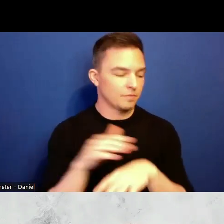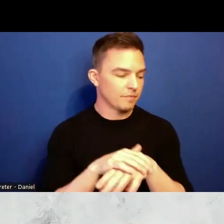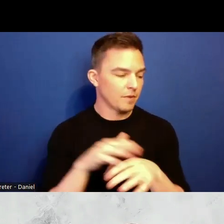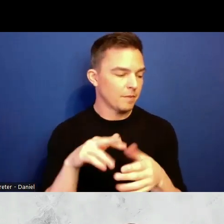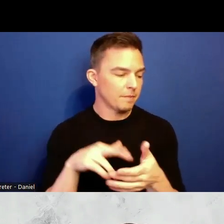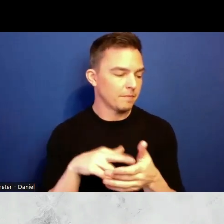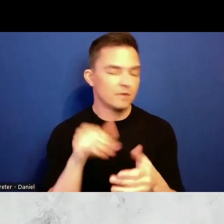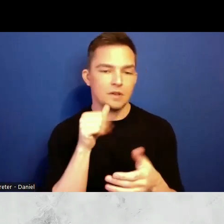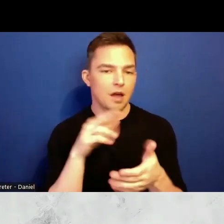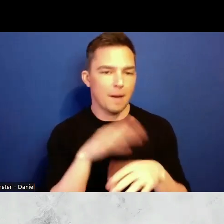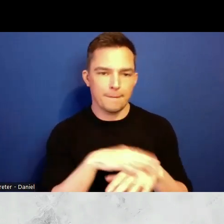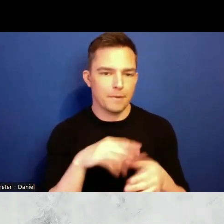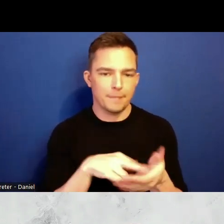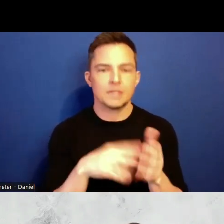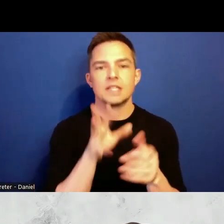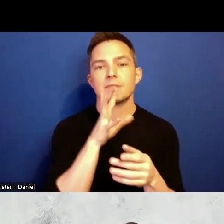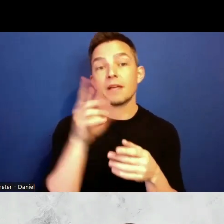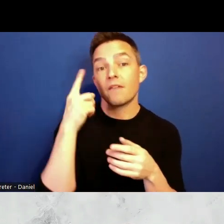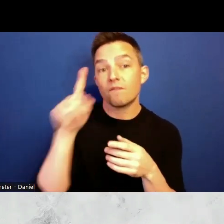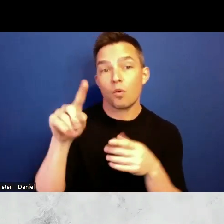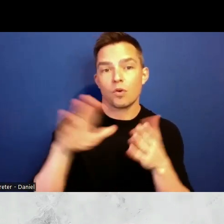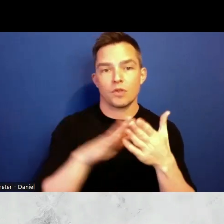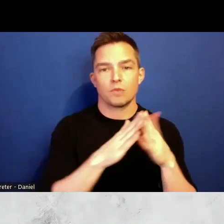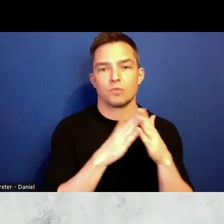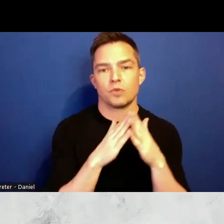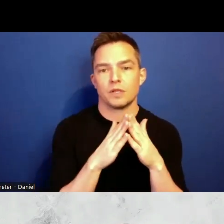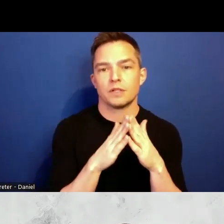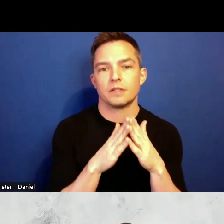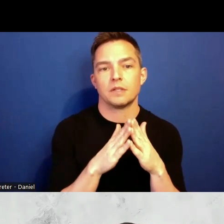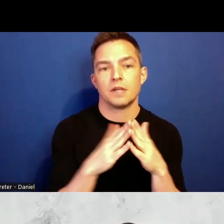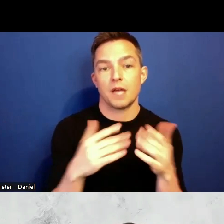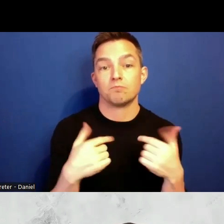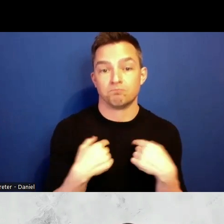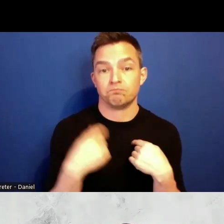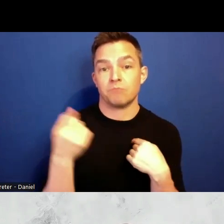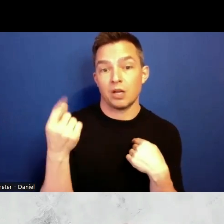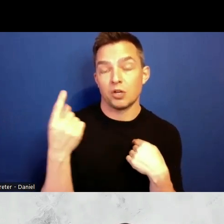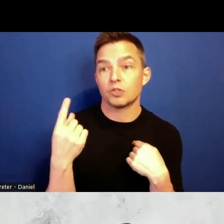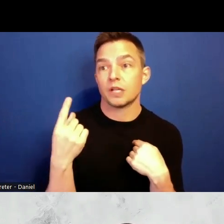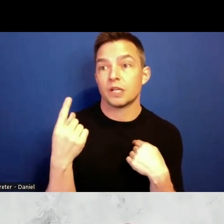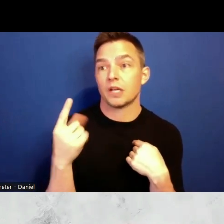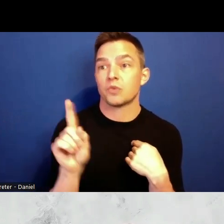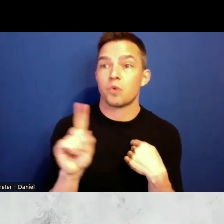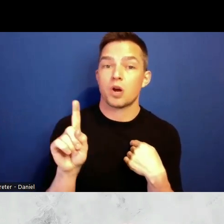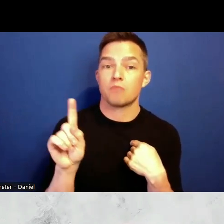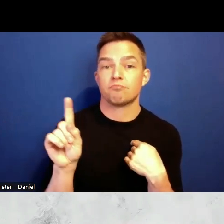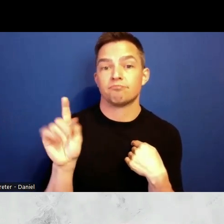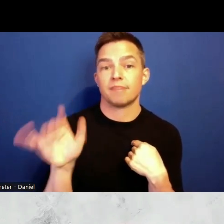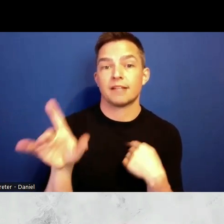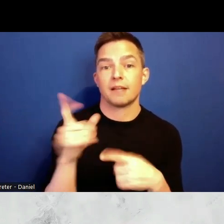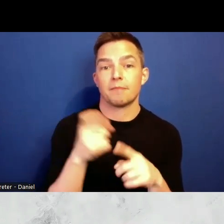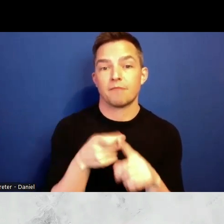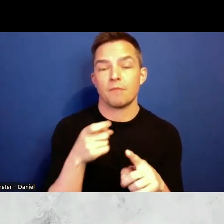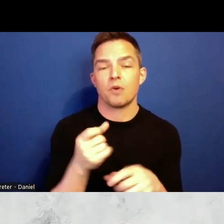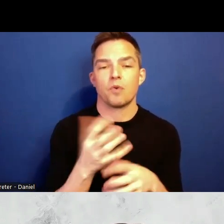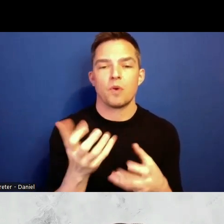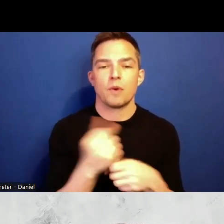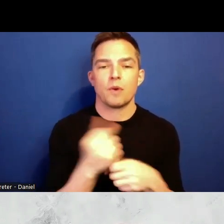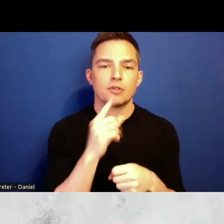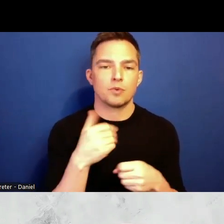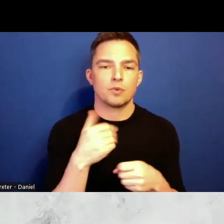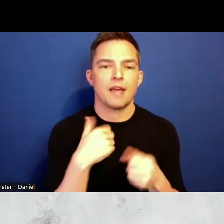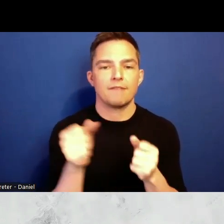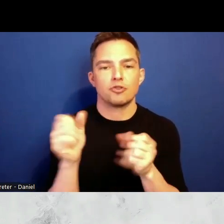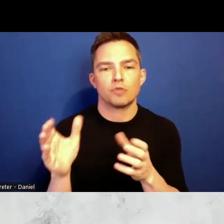unintentionally speak for the community. And I understand where that comes from, right? We want to make sure that we have